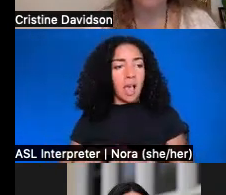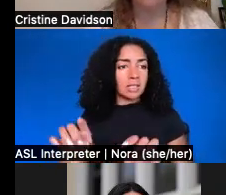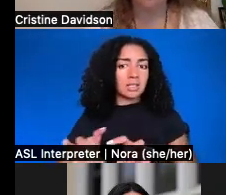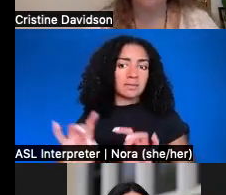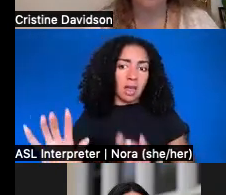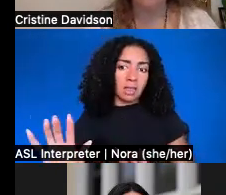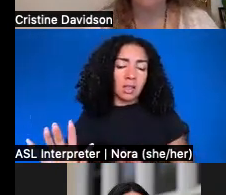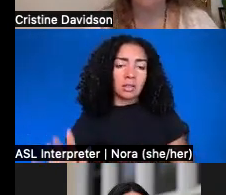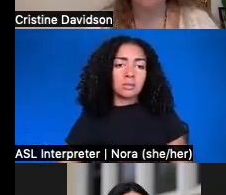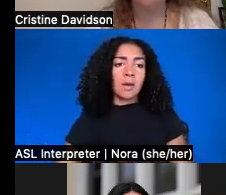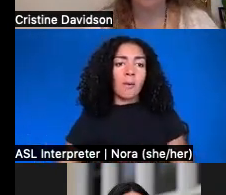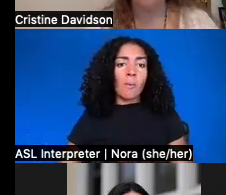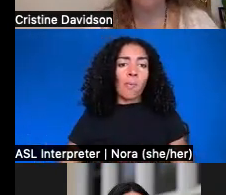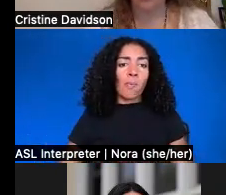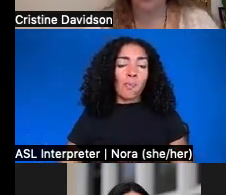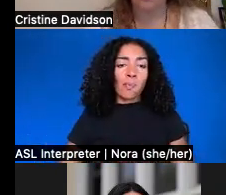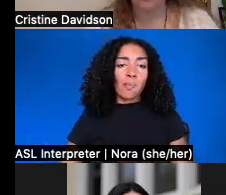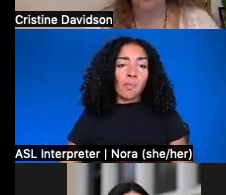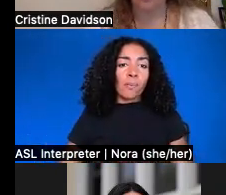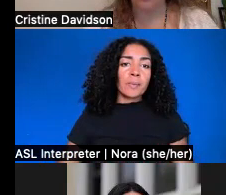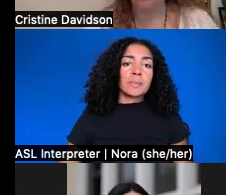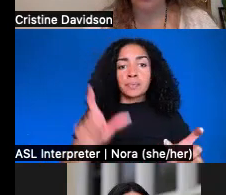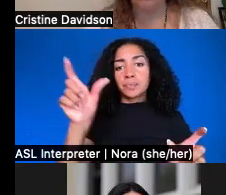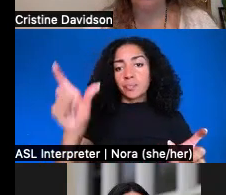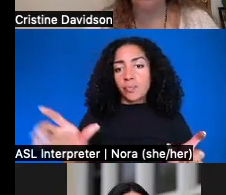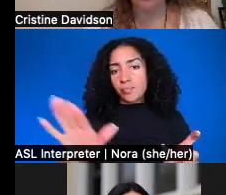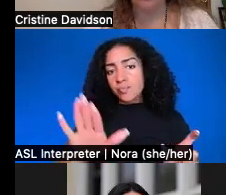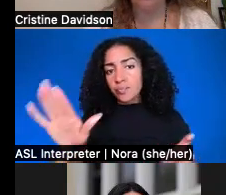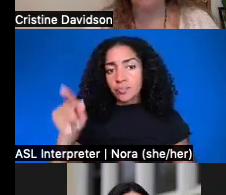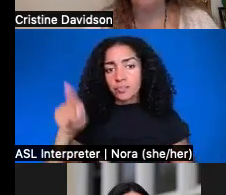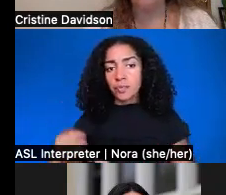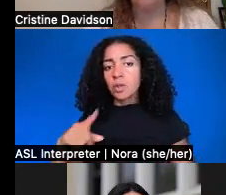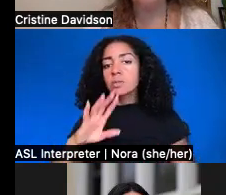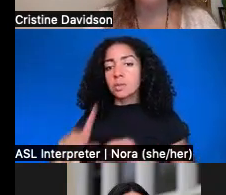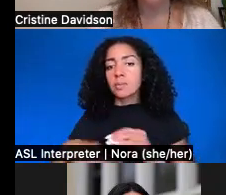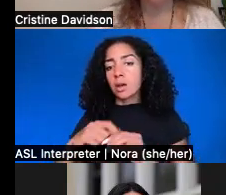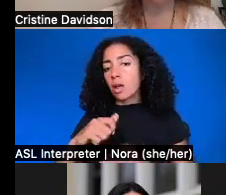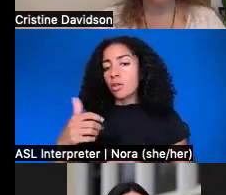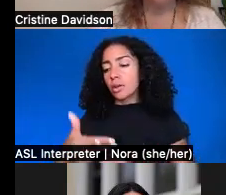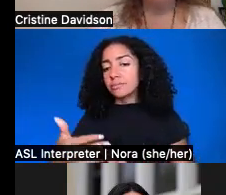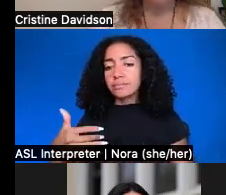And we've talked about these other root causes as well quite a bit.